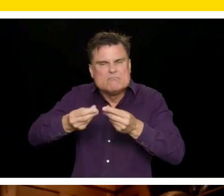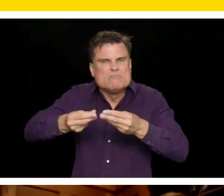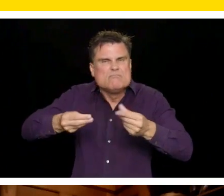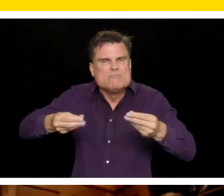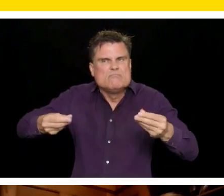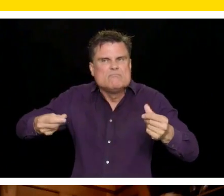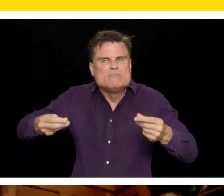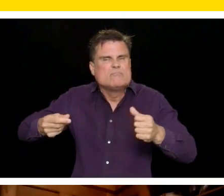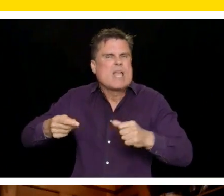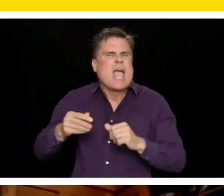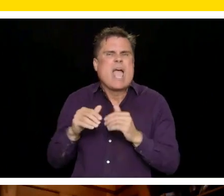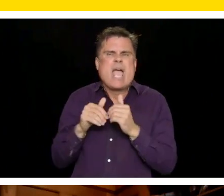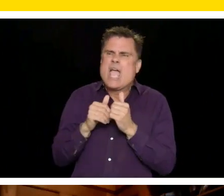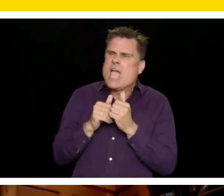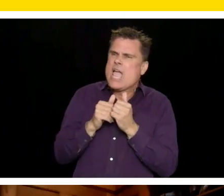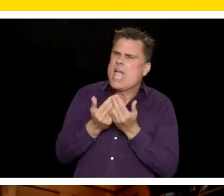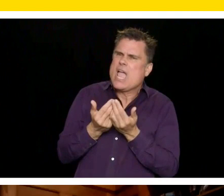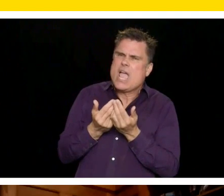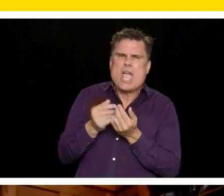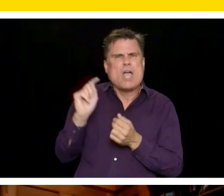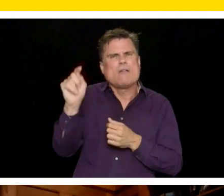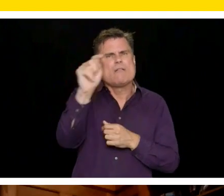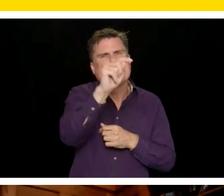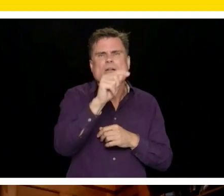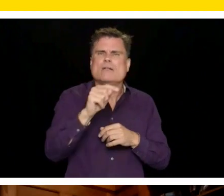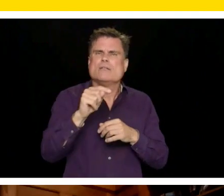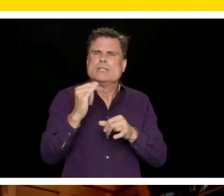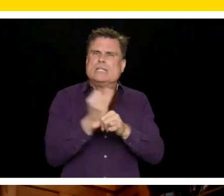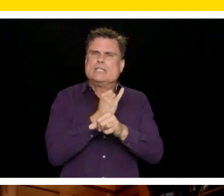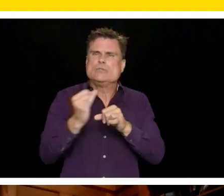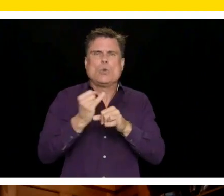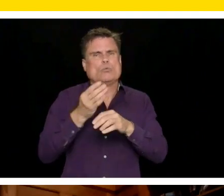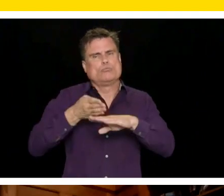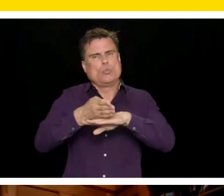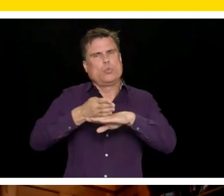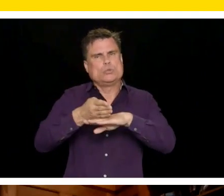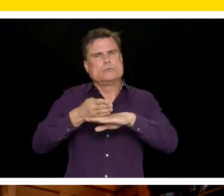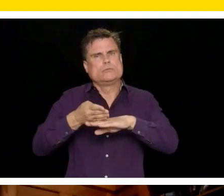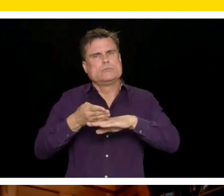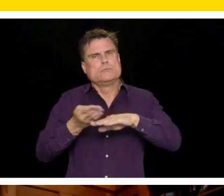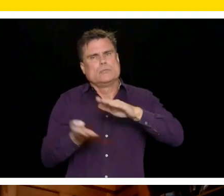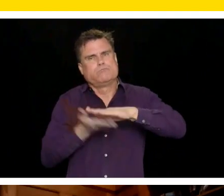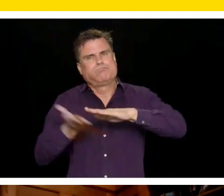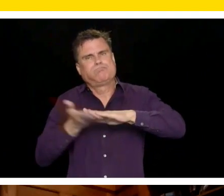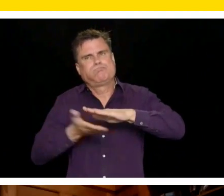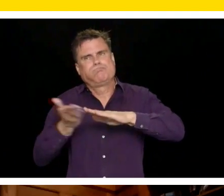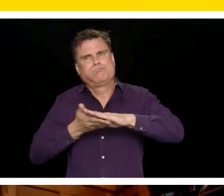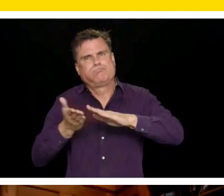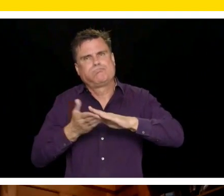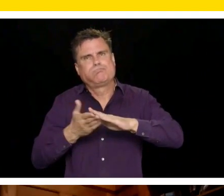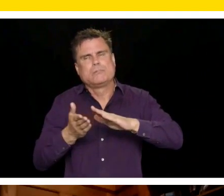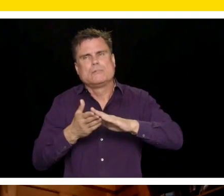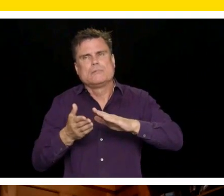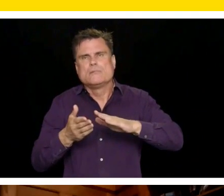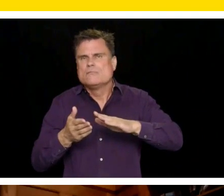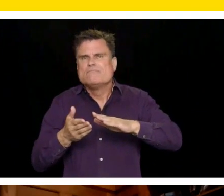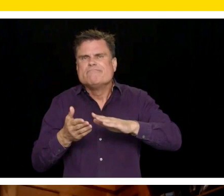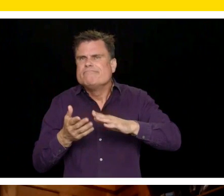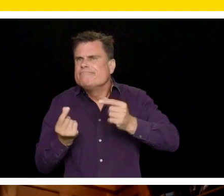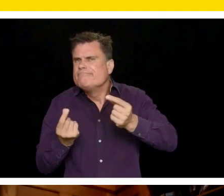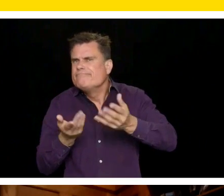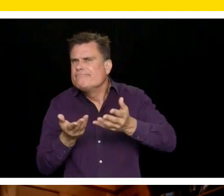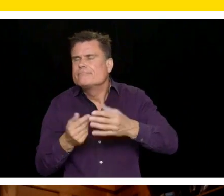These smaller firms need better access to fiber to keep their mills operational. How are you going to help them?